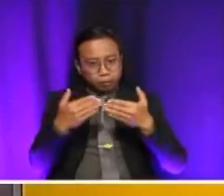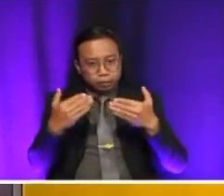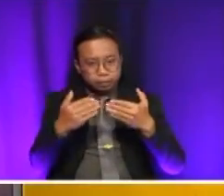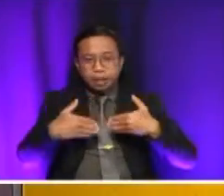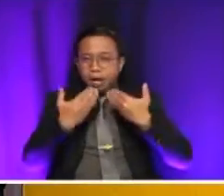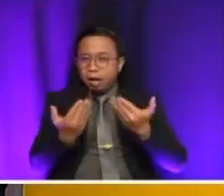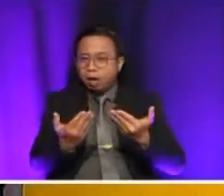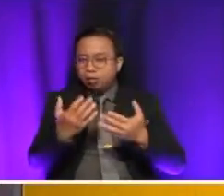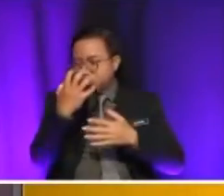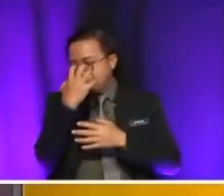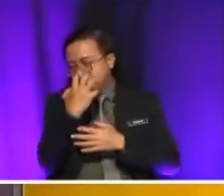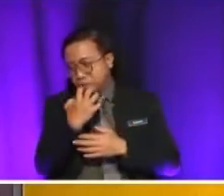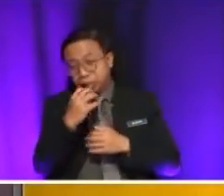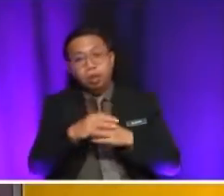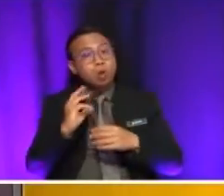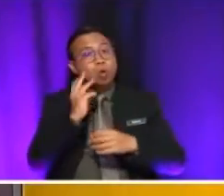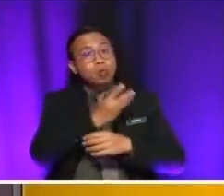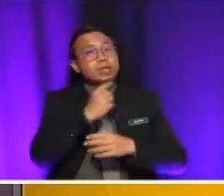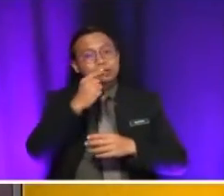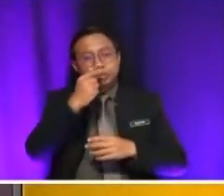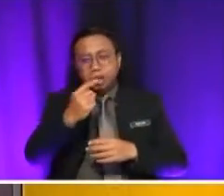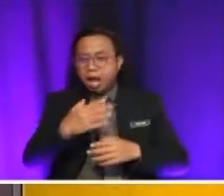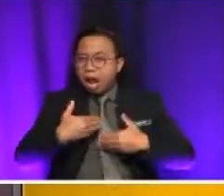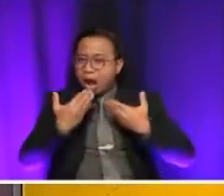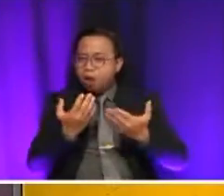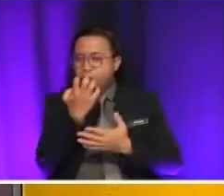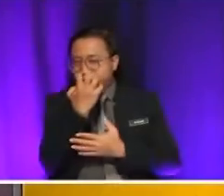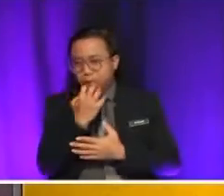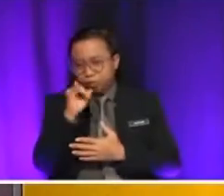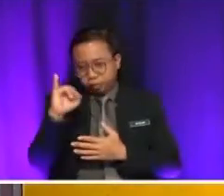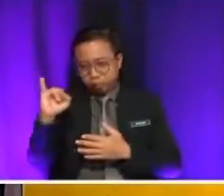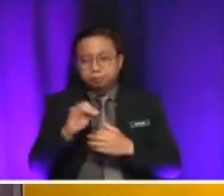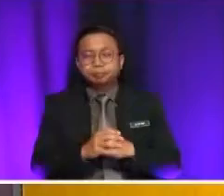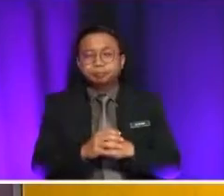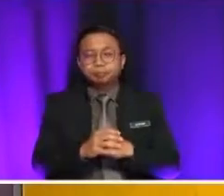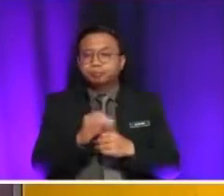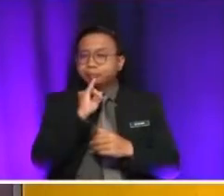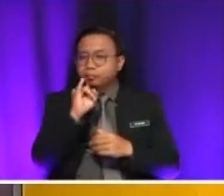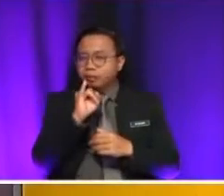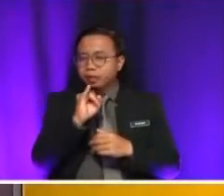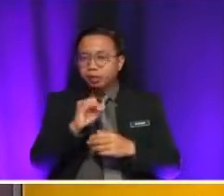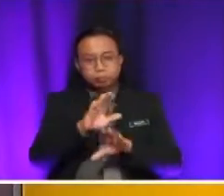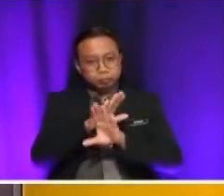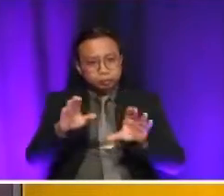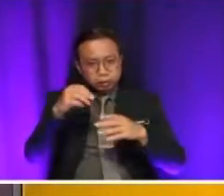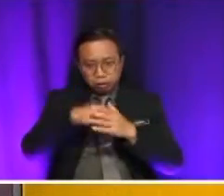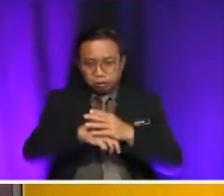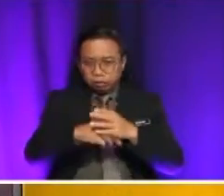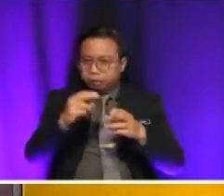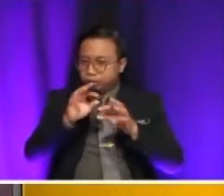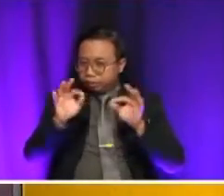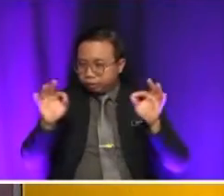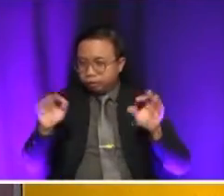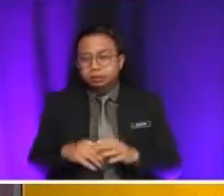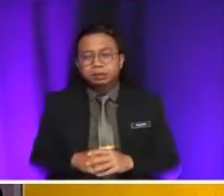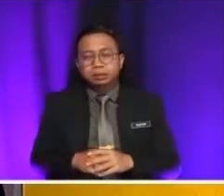how annoying. So when we say how annoying, the idea of the annoyance is not stated in the sentence before. It's just